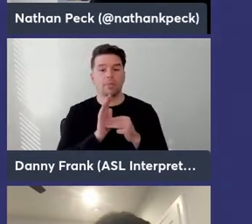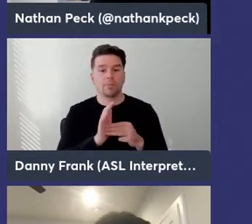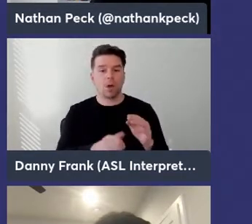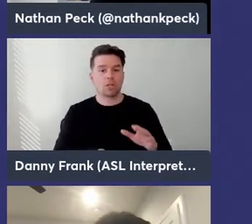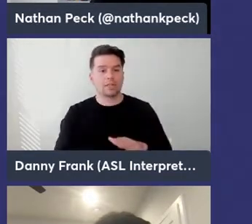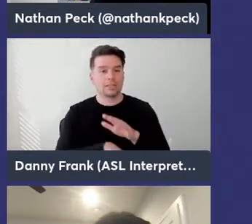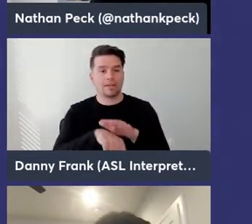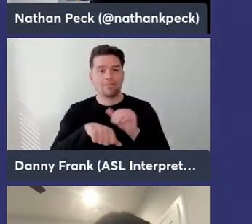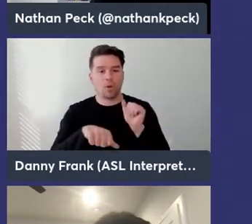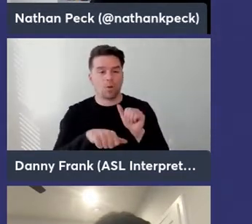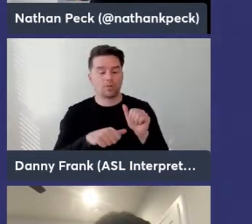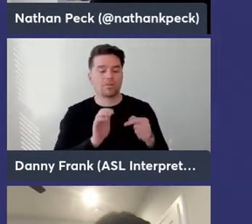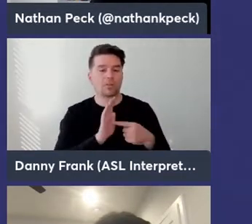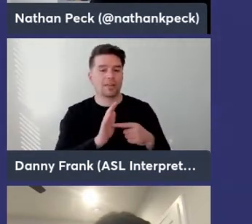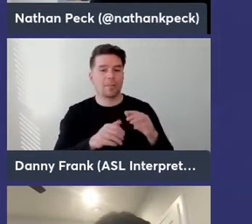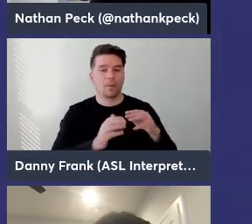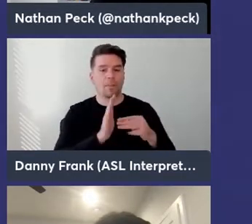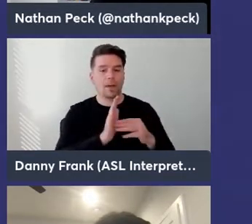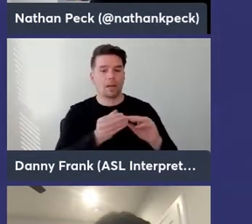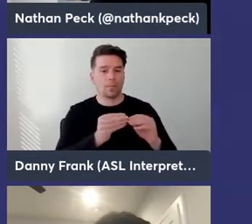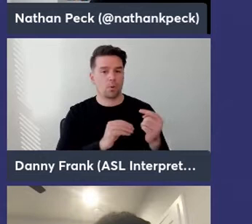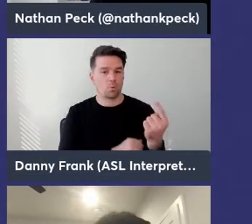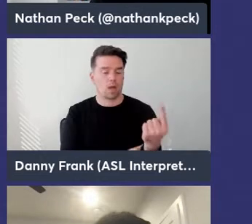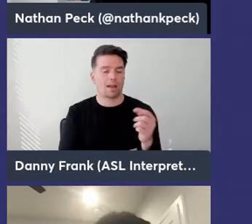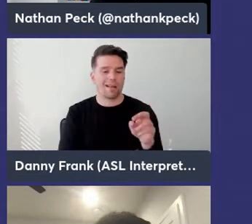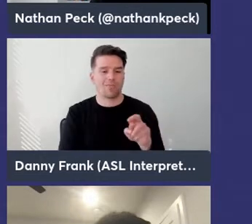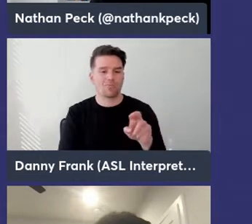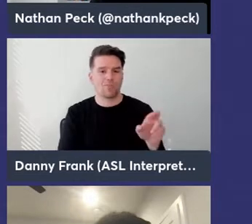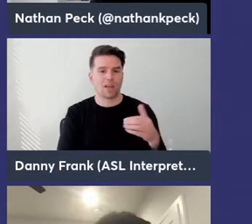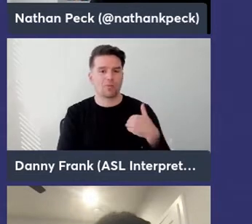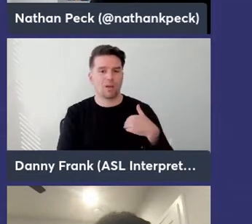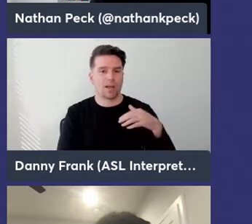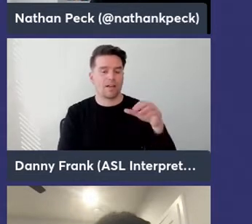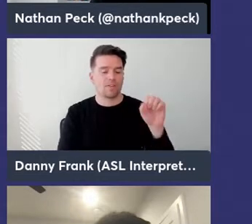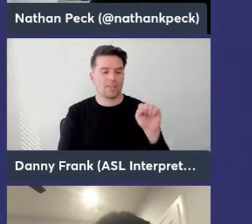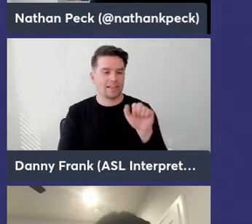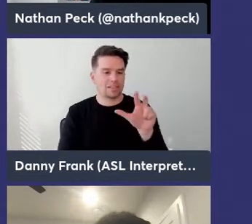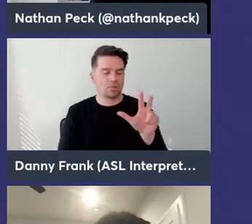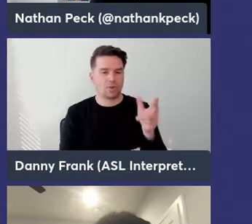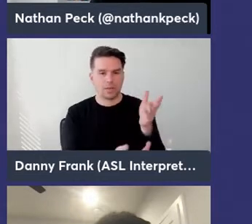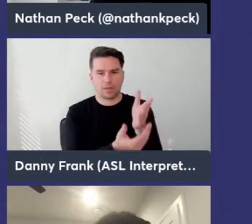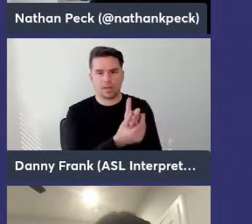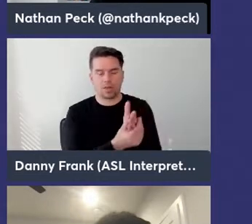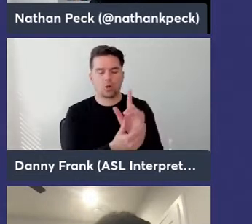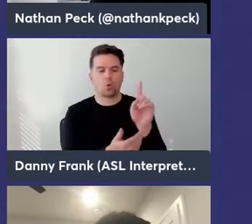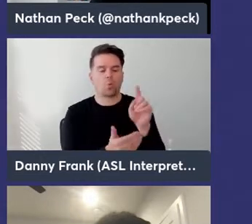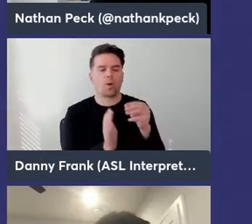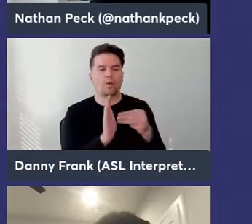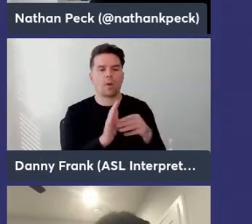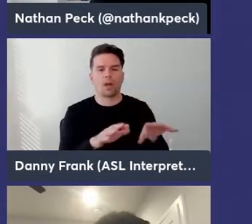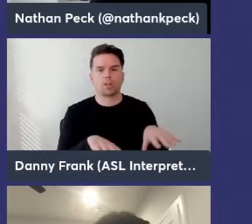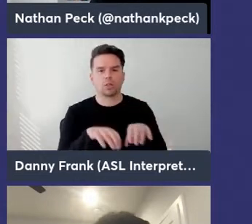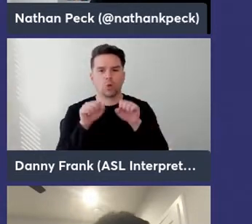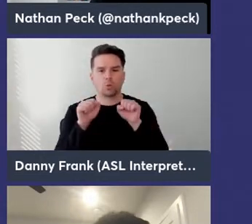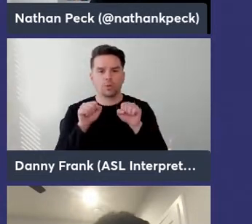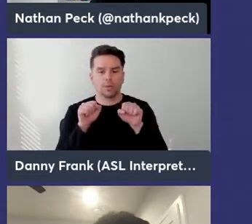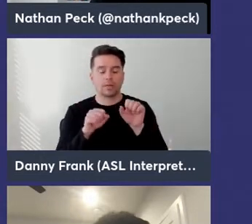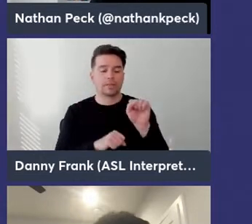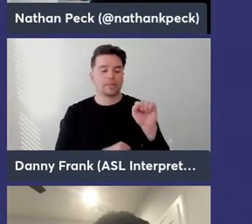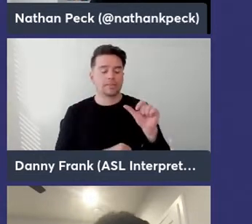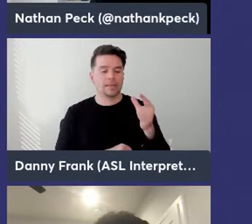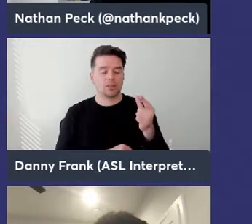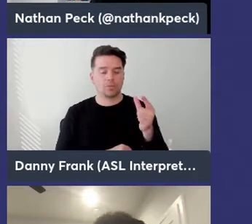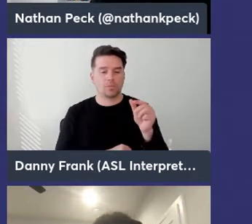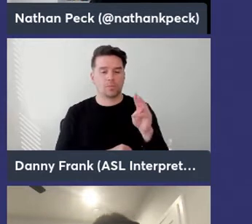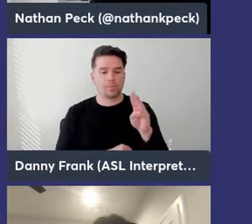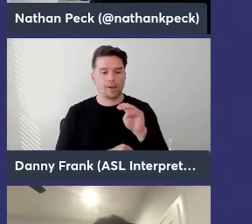example, model 1, on the right, we have our S3 where our models are hosted. SageMaker downloads the model dynamically